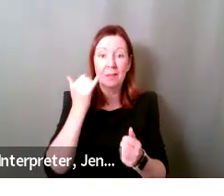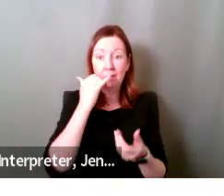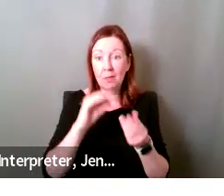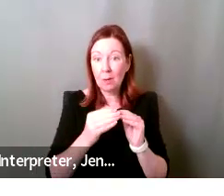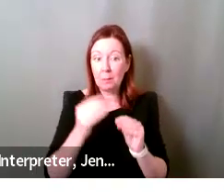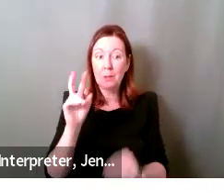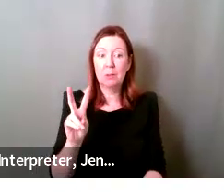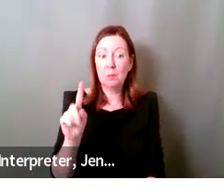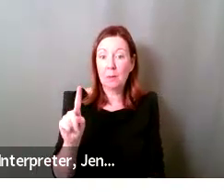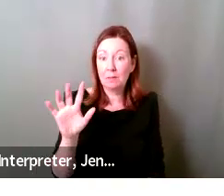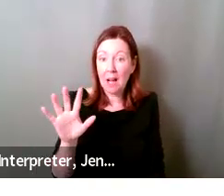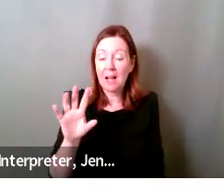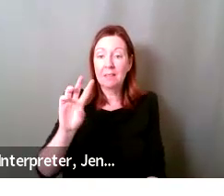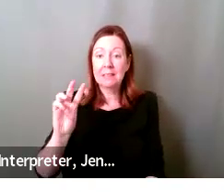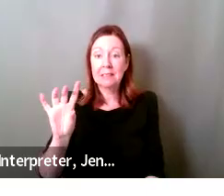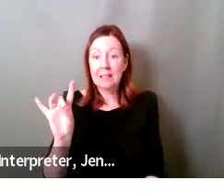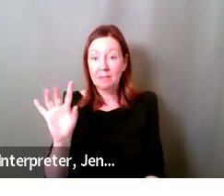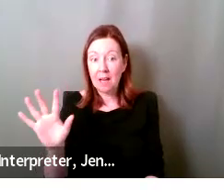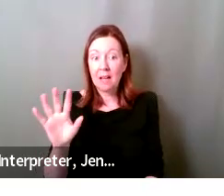of